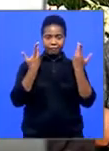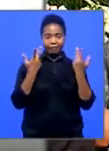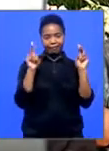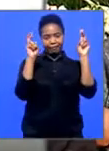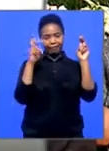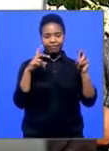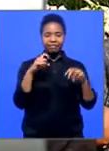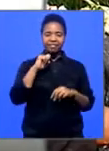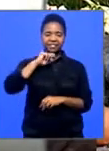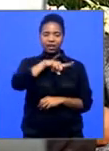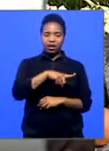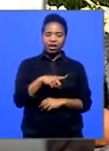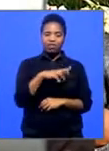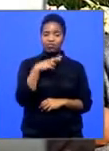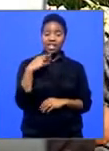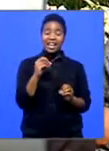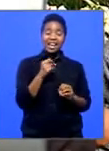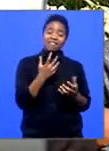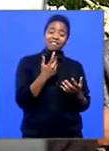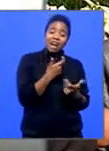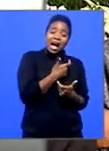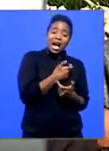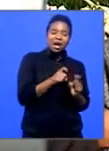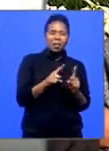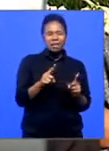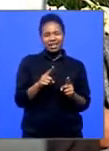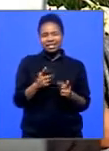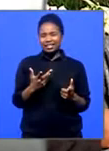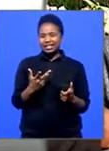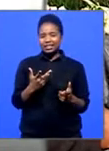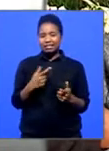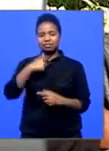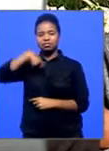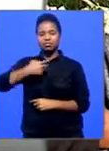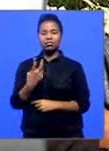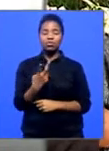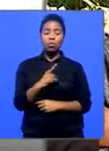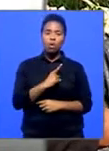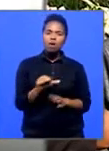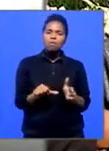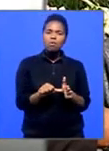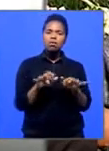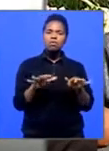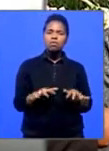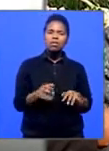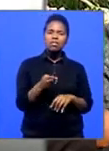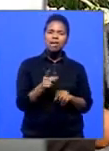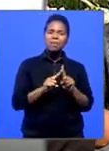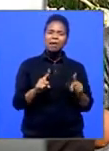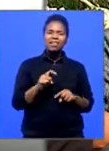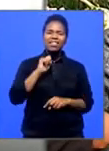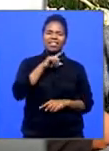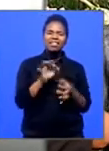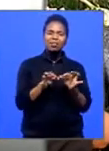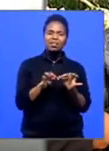to say, it's funny, but it's also crazy at the same time. Like, there's so many dignitaries and important people, and that guy was